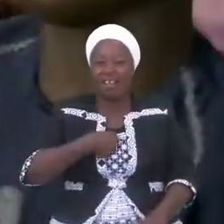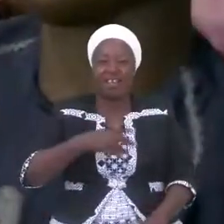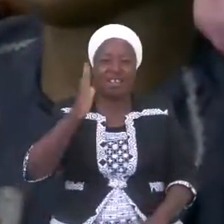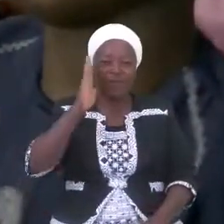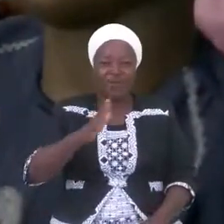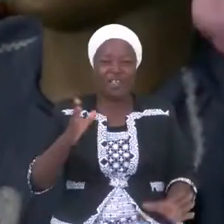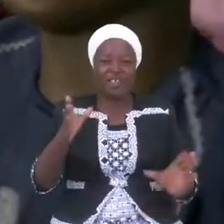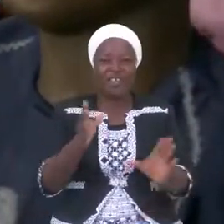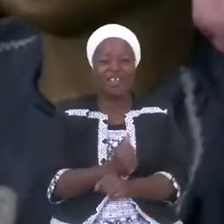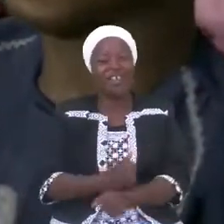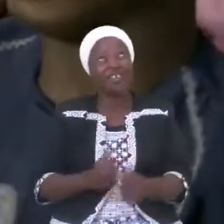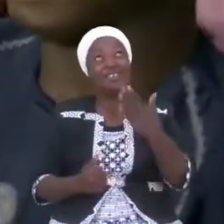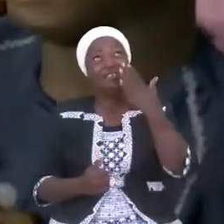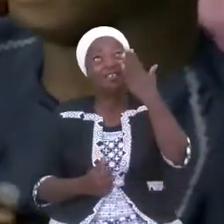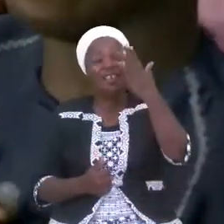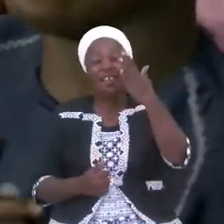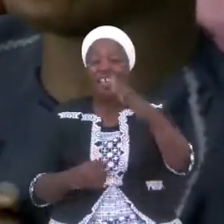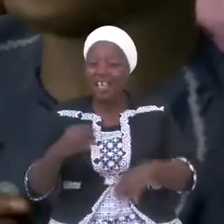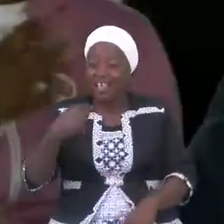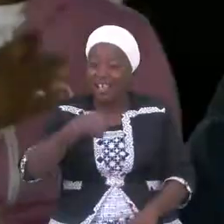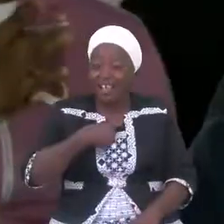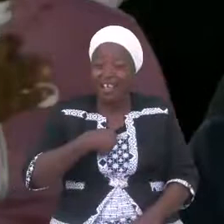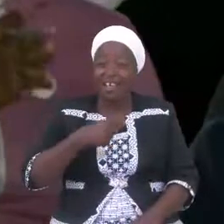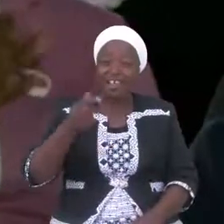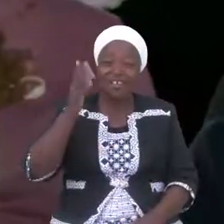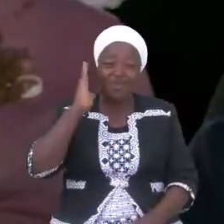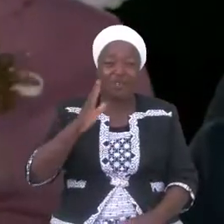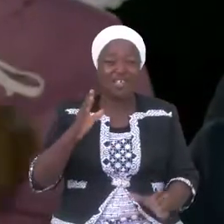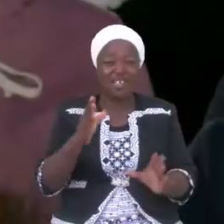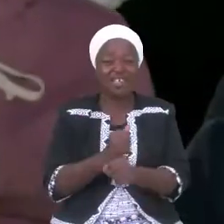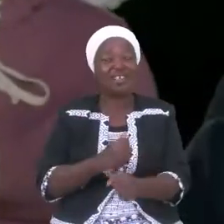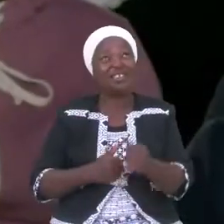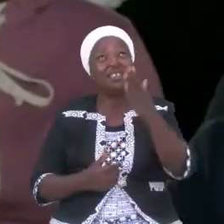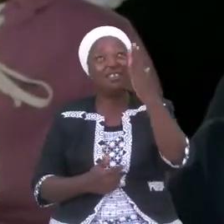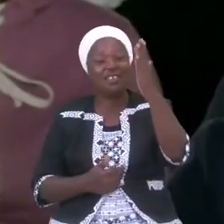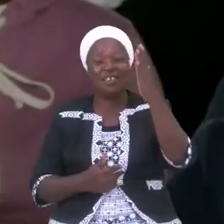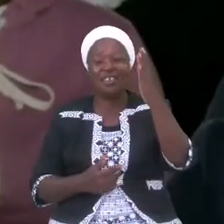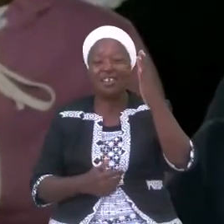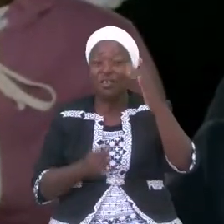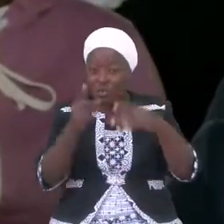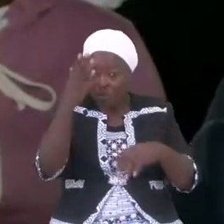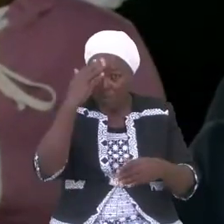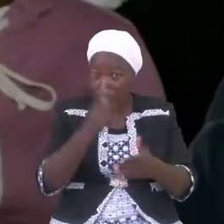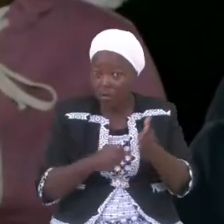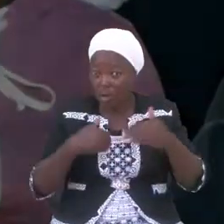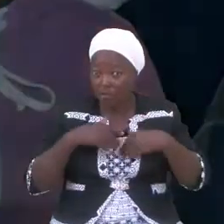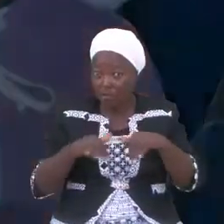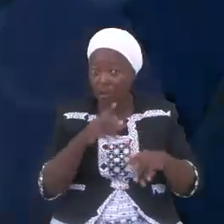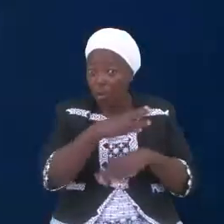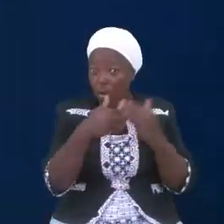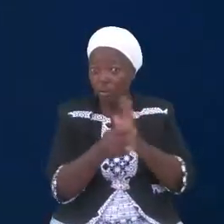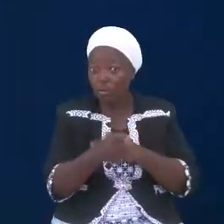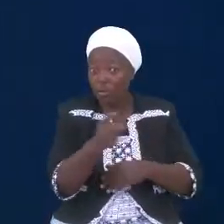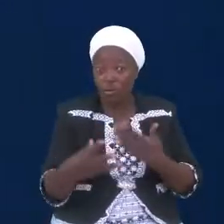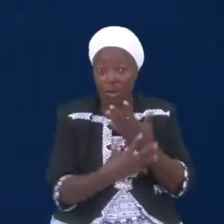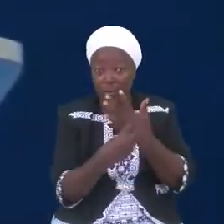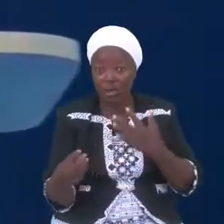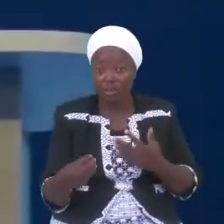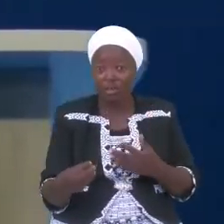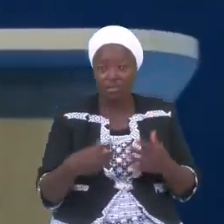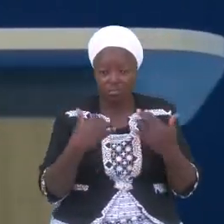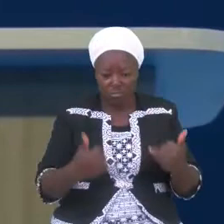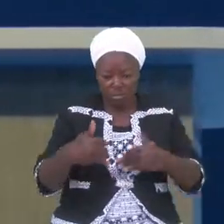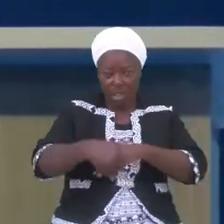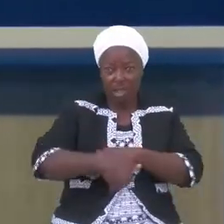there. I said, I will get there. You know what you have to do? All those emulations